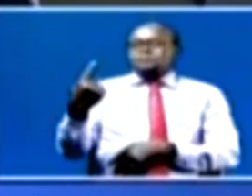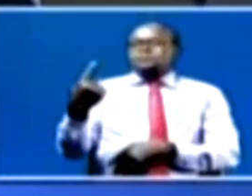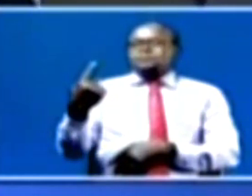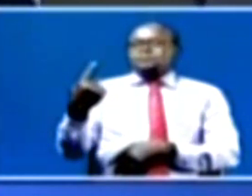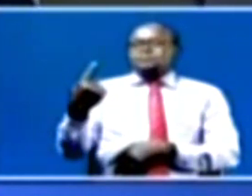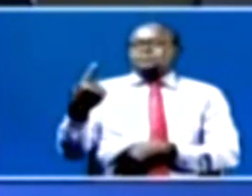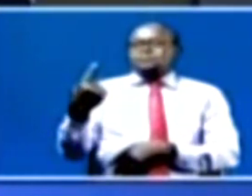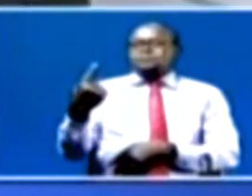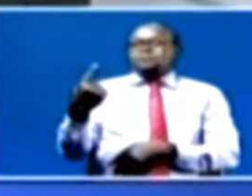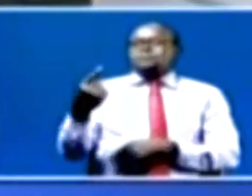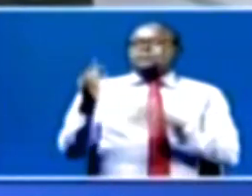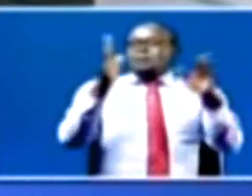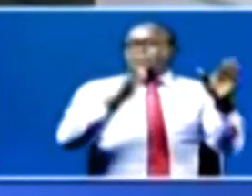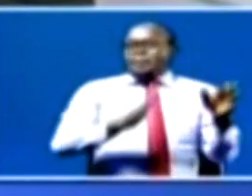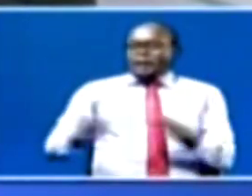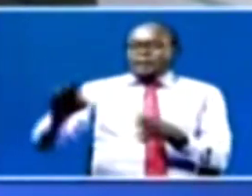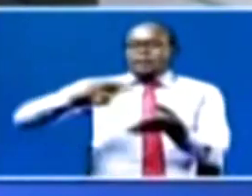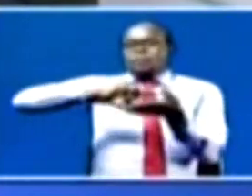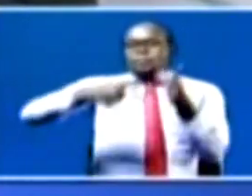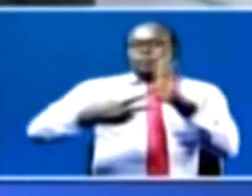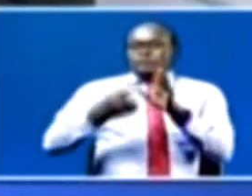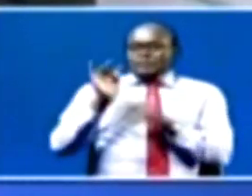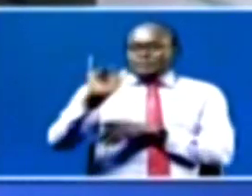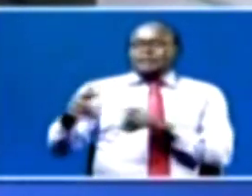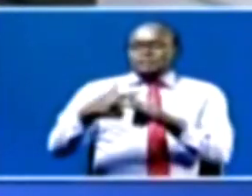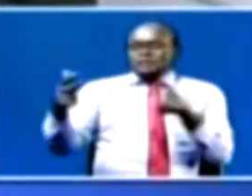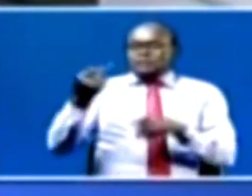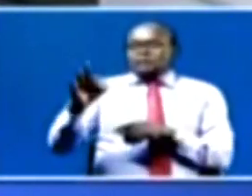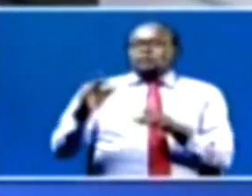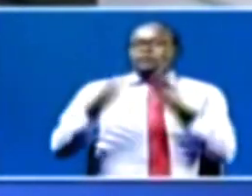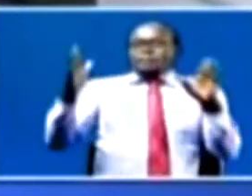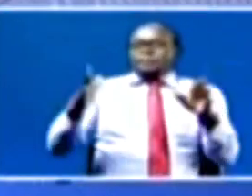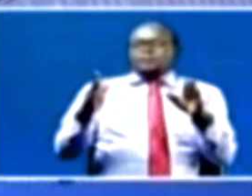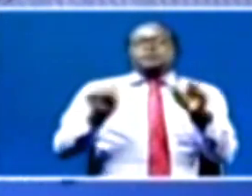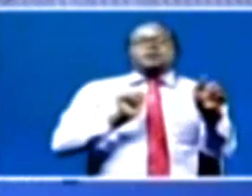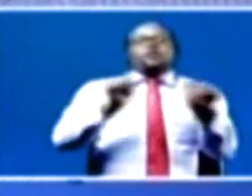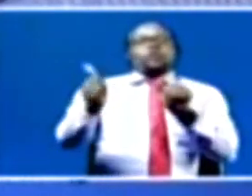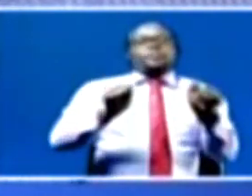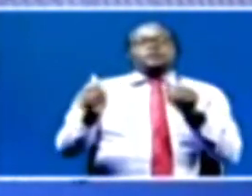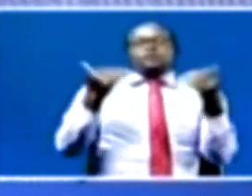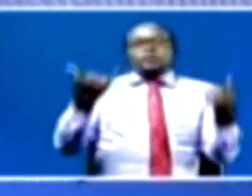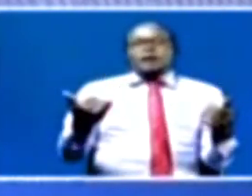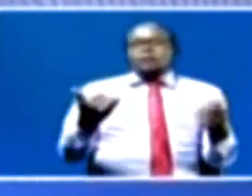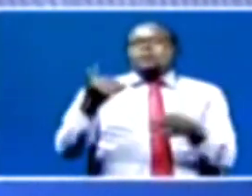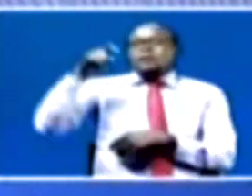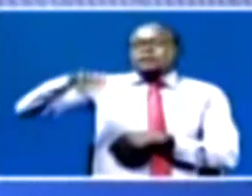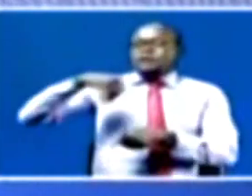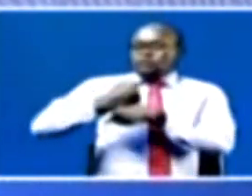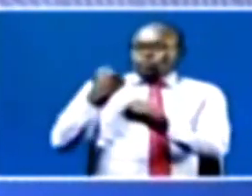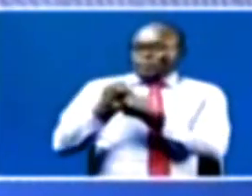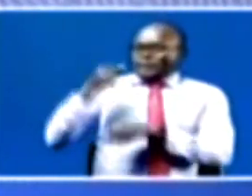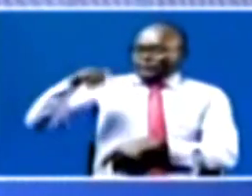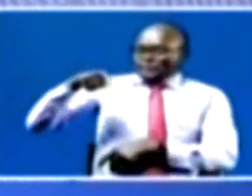a preparation project, but it's a beginning of a big commercial competition now, because now we need to make this